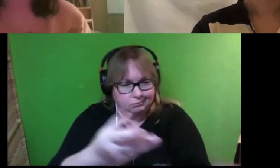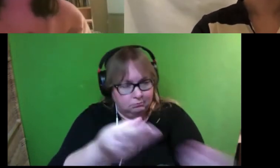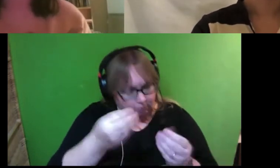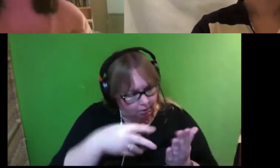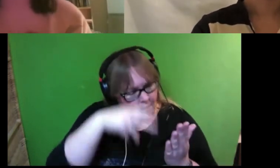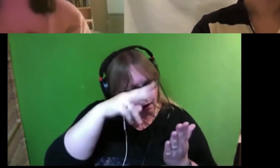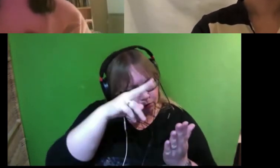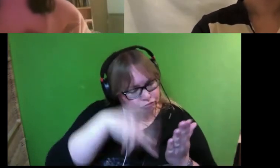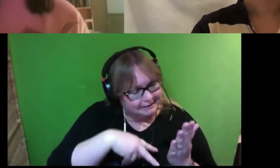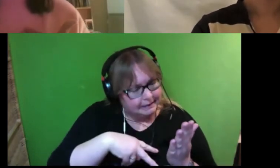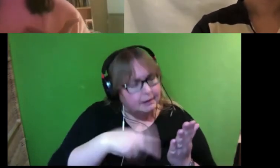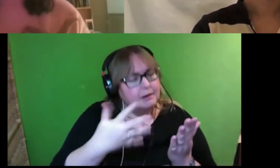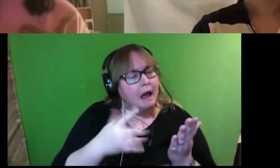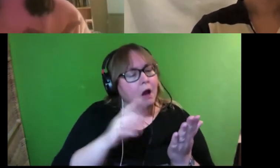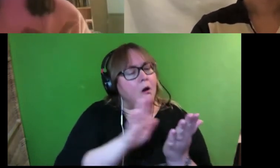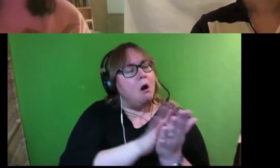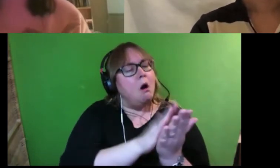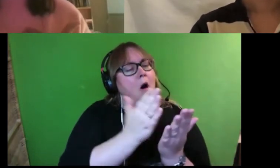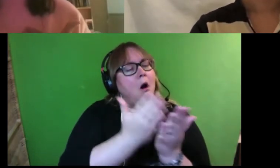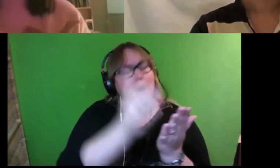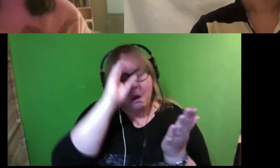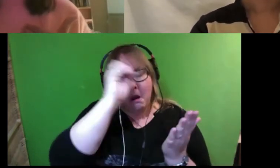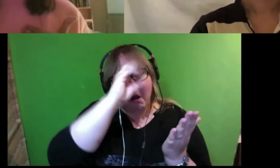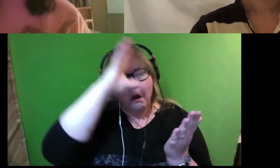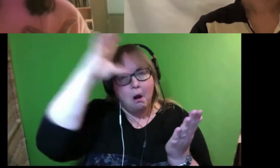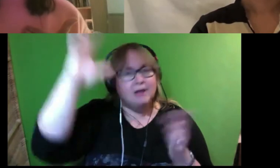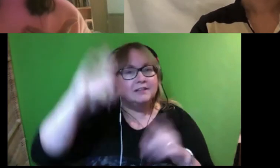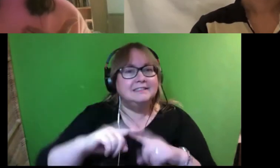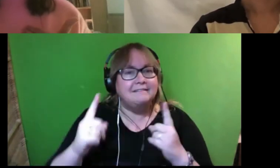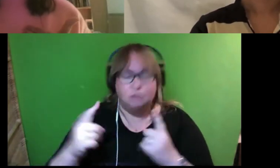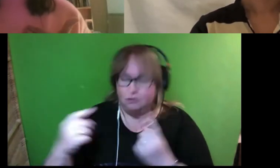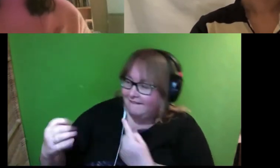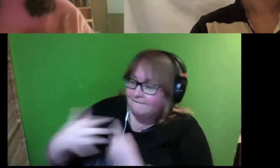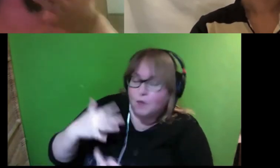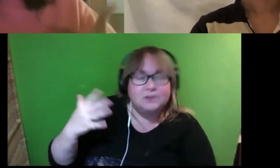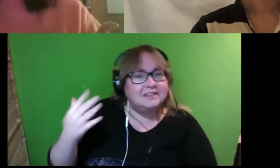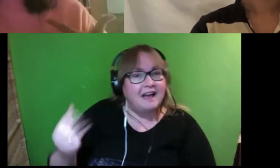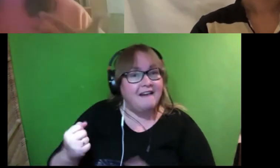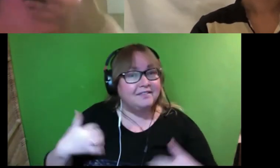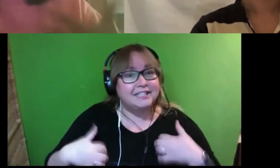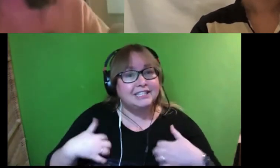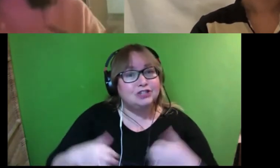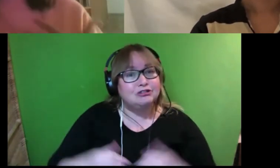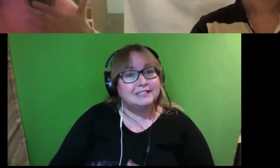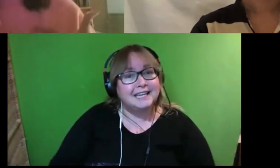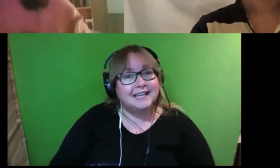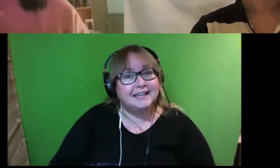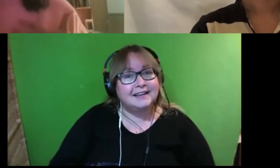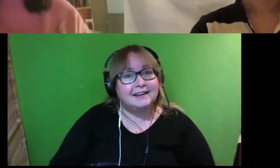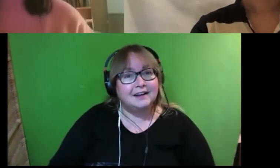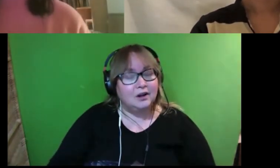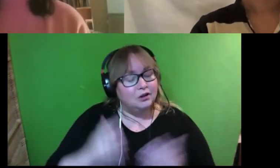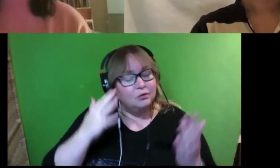of artists' work, actually, which is really interesting to see. And the energy that I can then provide